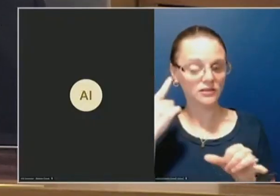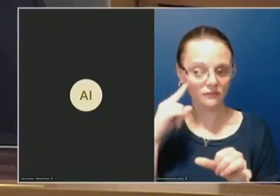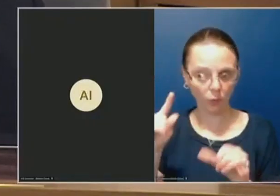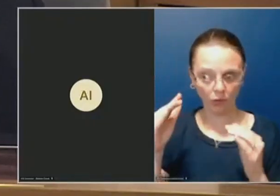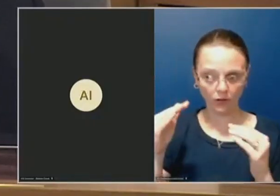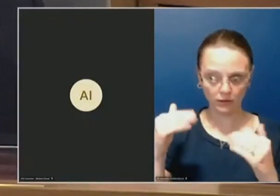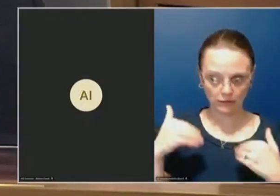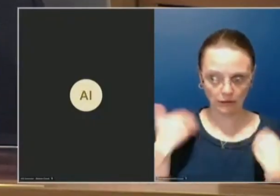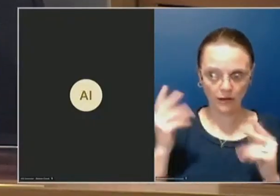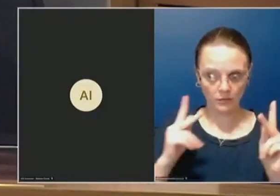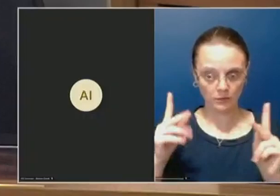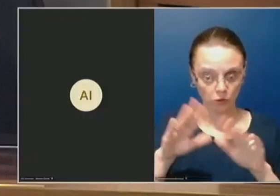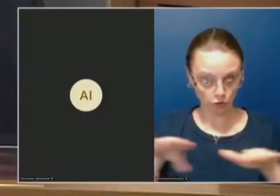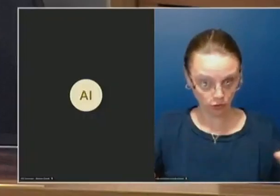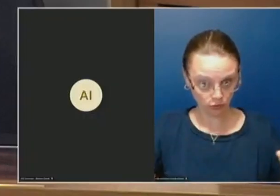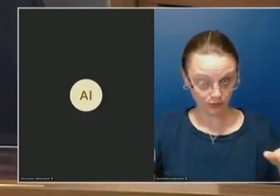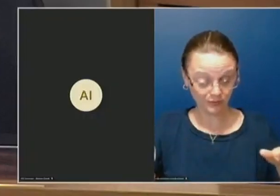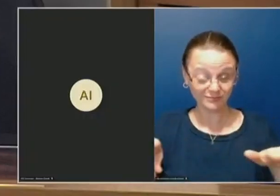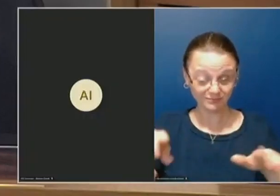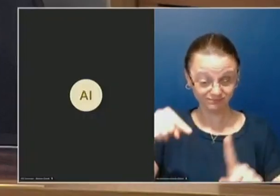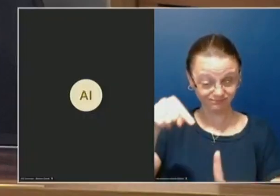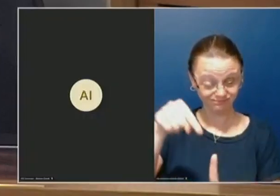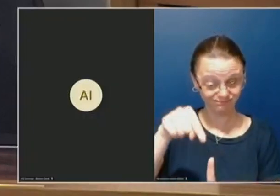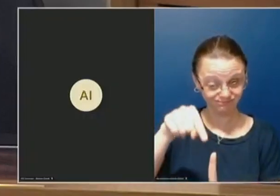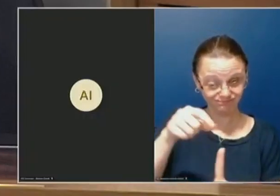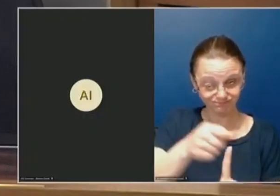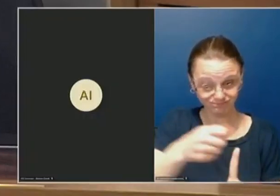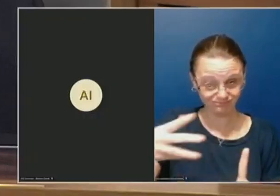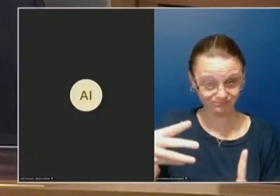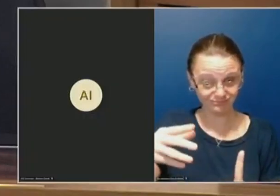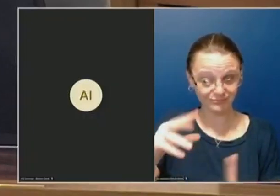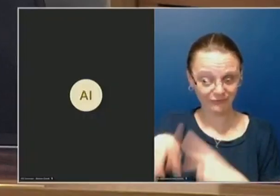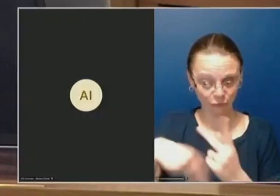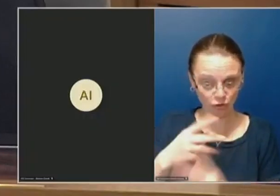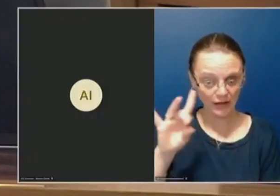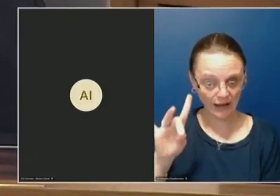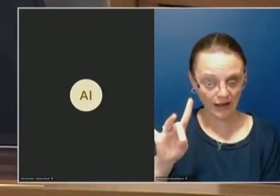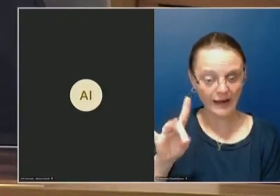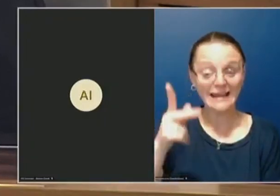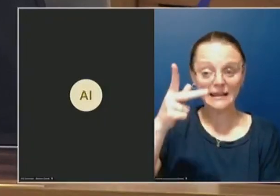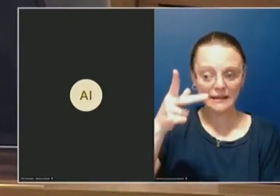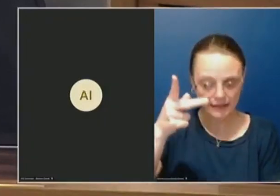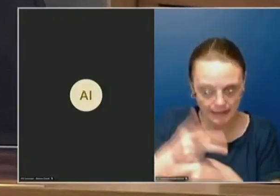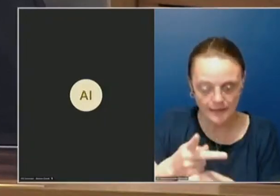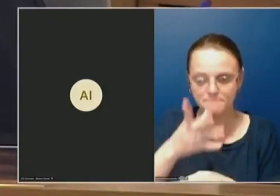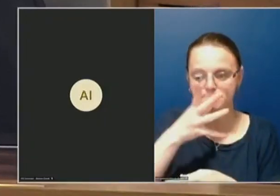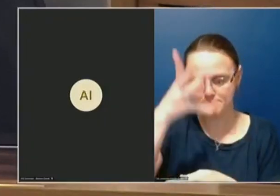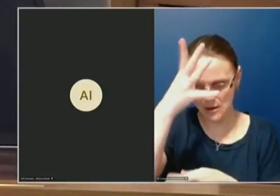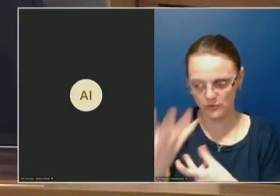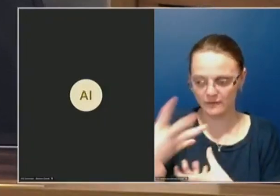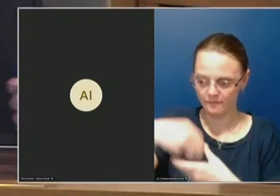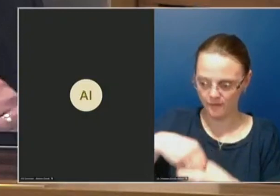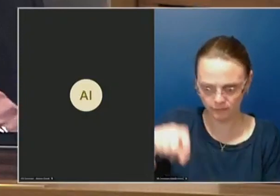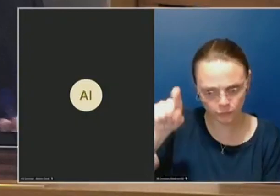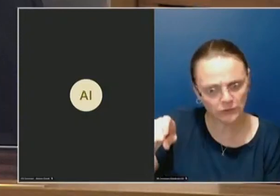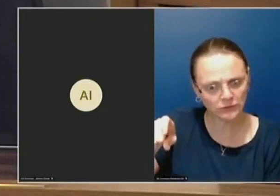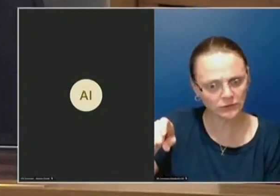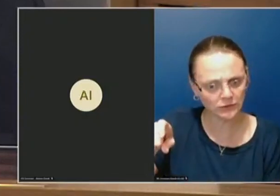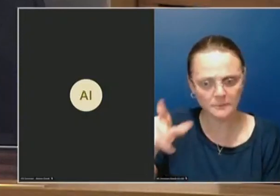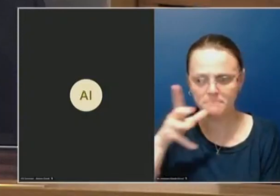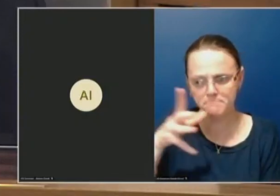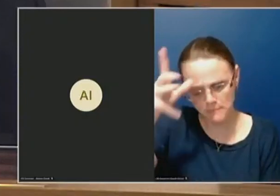children specifically say, in the version 8, keep the parents involved. Parents should be involved all along the